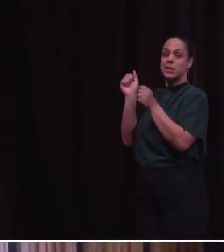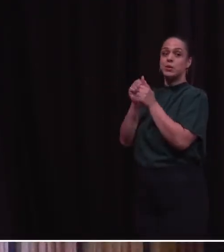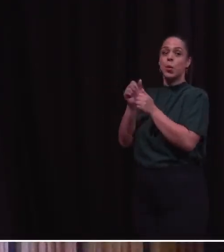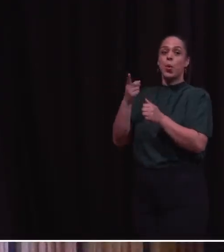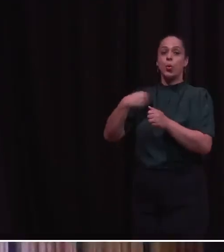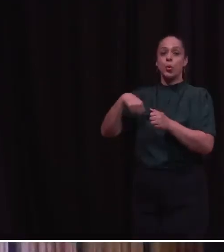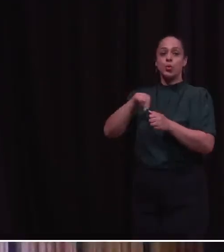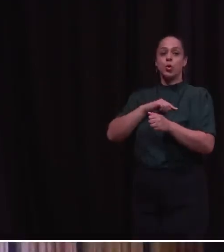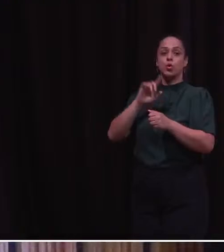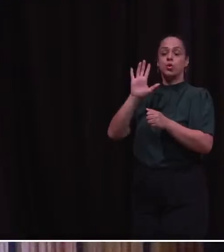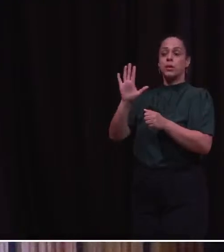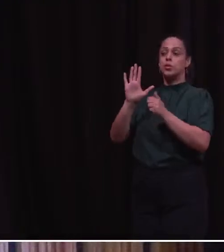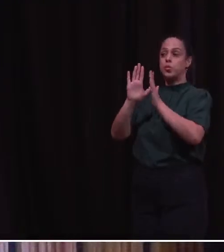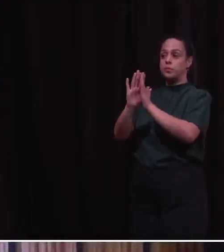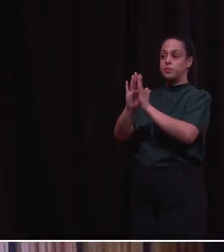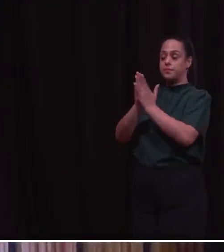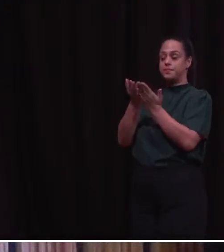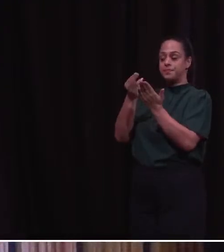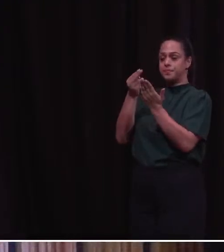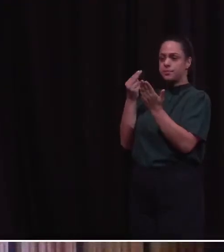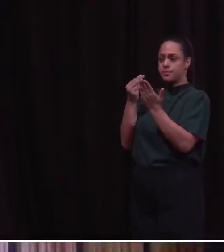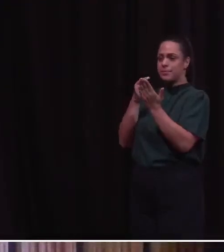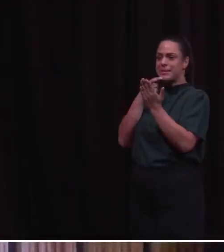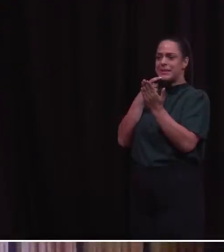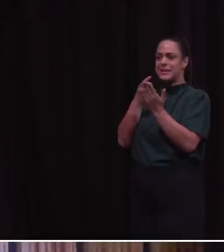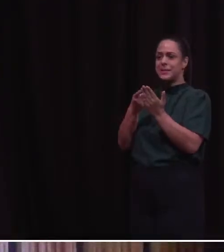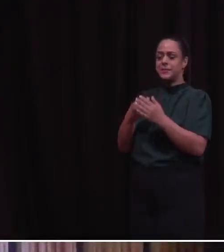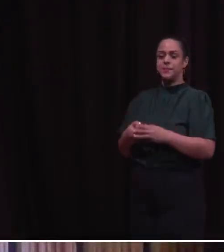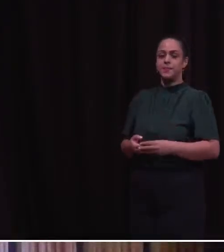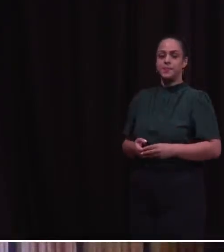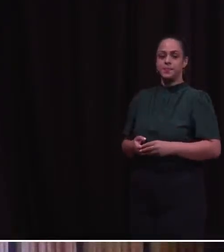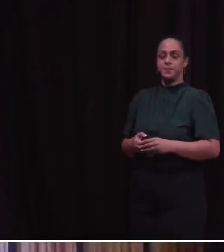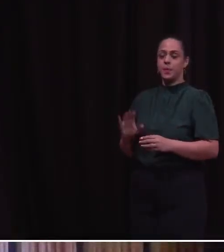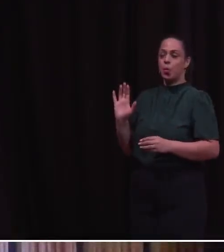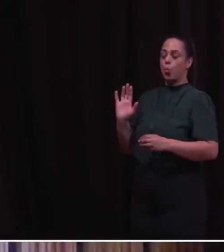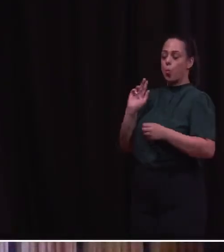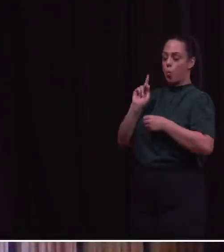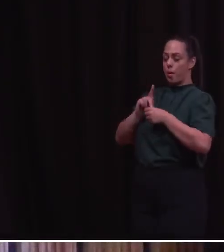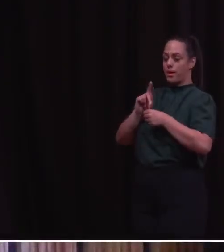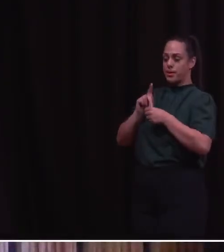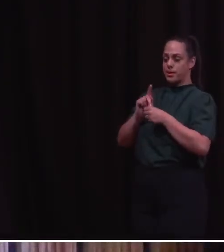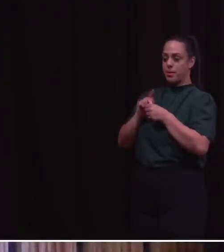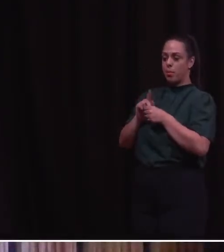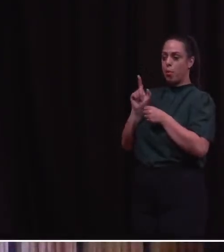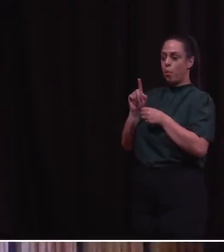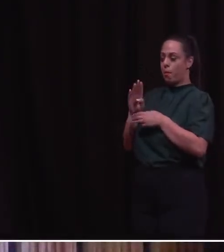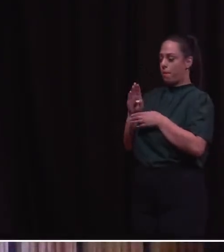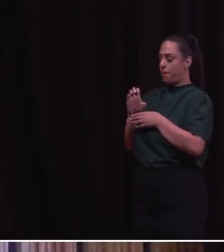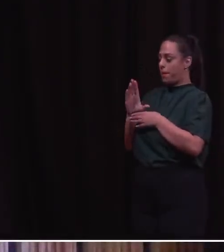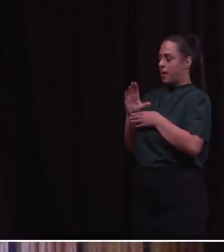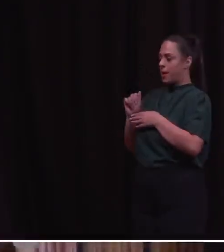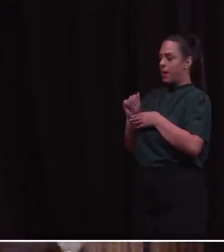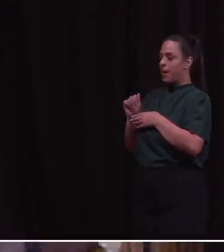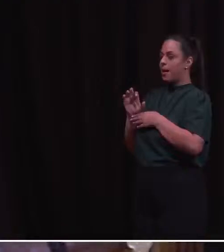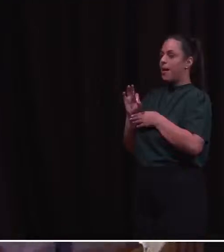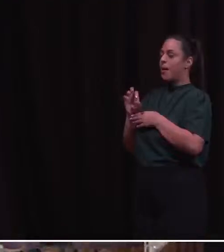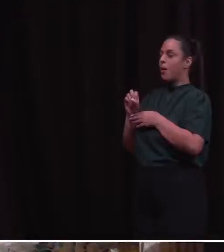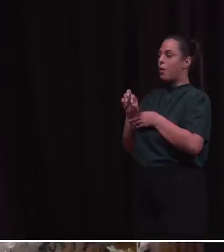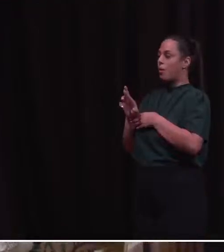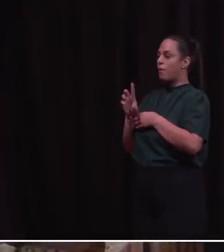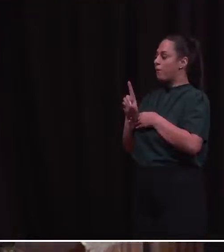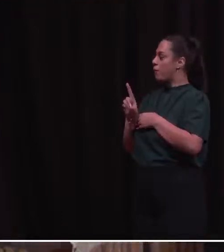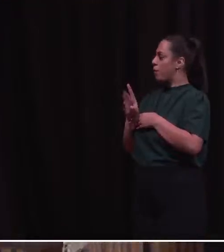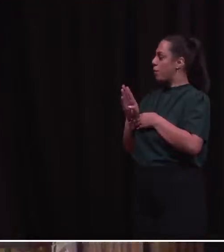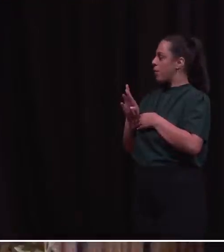that you recently or at one point participated in a Fulbright grant. And as I'm currently in Costa Rica on a Fulbright grant, I wanted to ask you... That